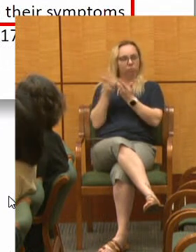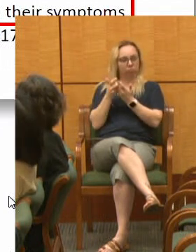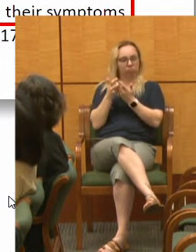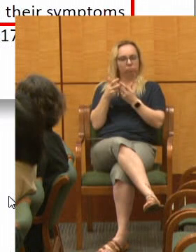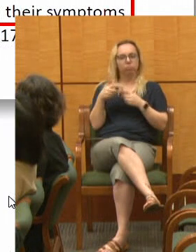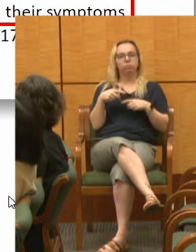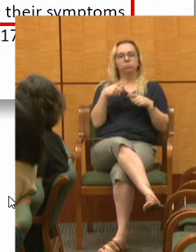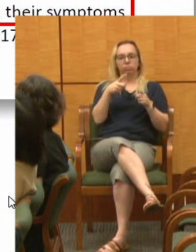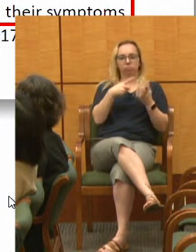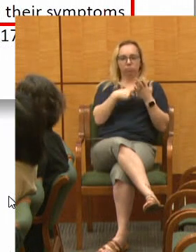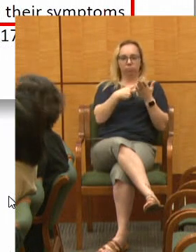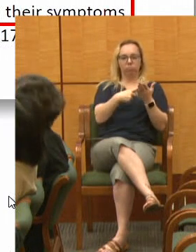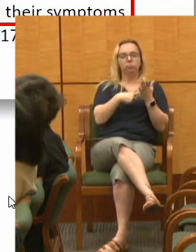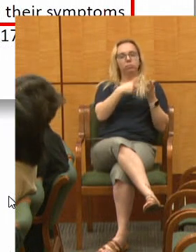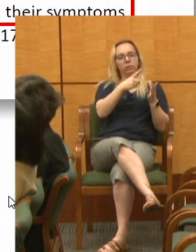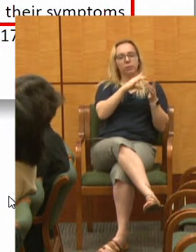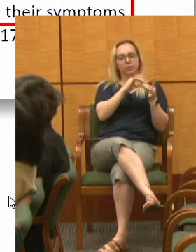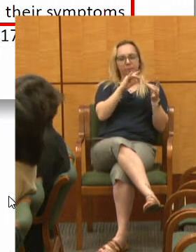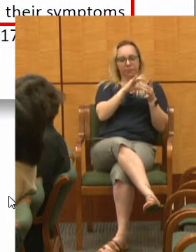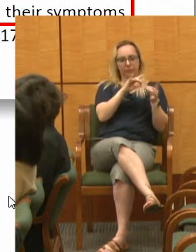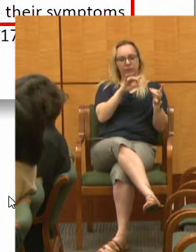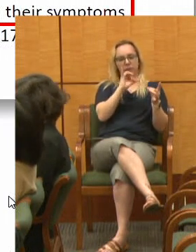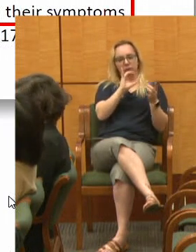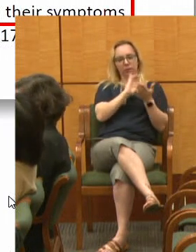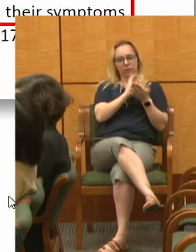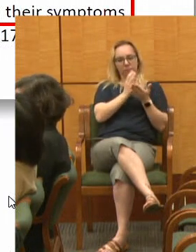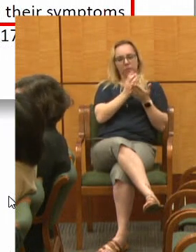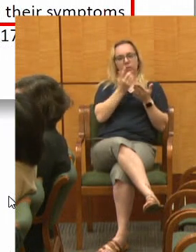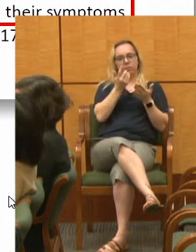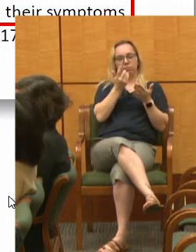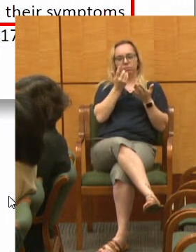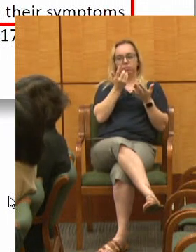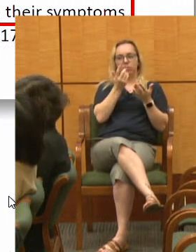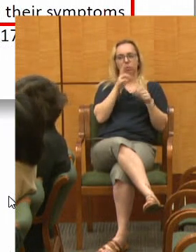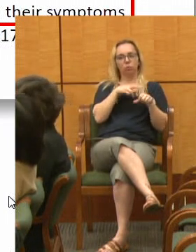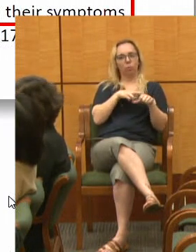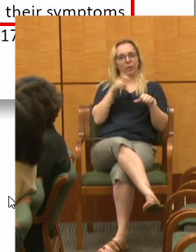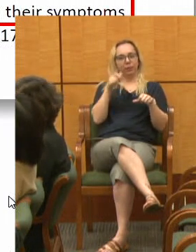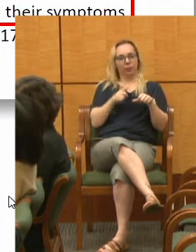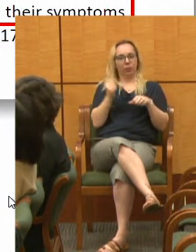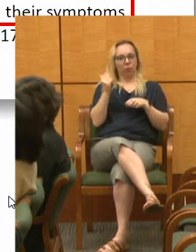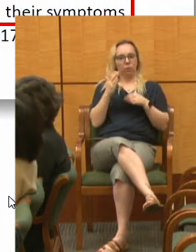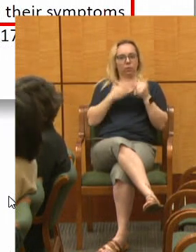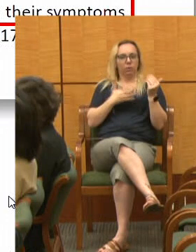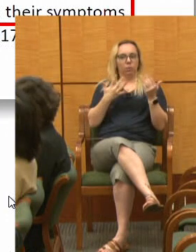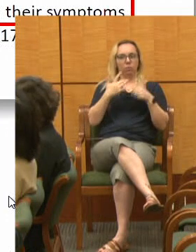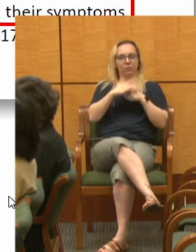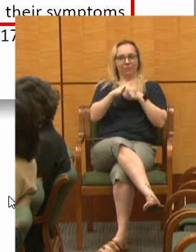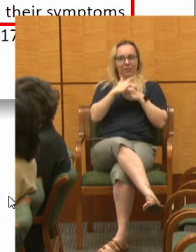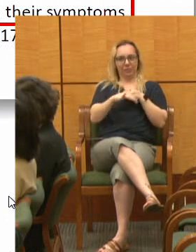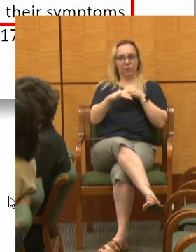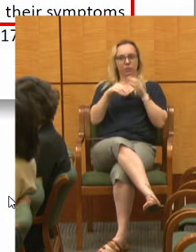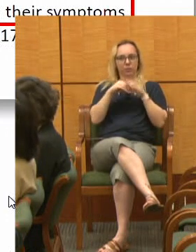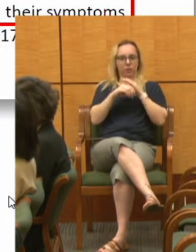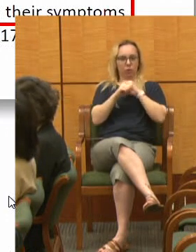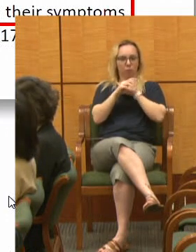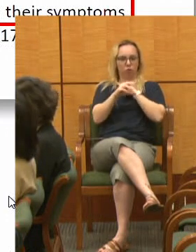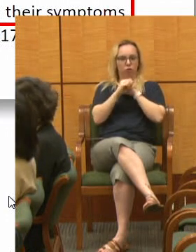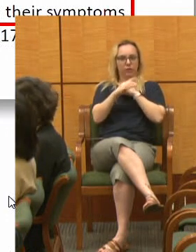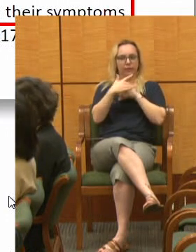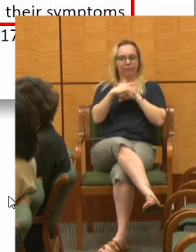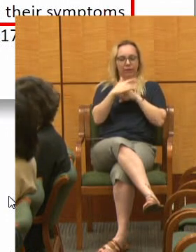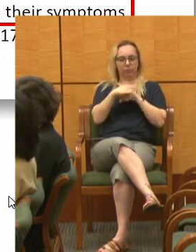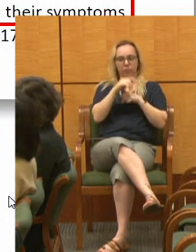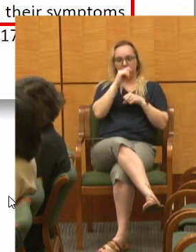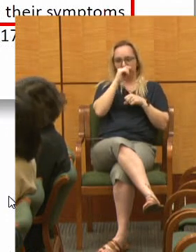he mentioned specifically that the dose was most commonly lower than what was available in commercially available drug products. I don't have more data